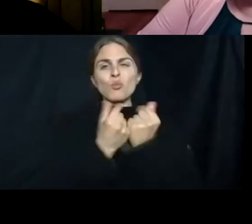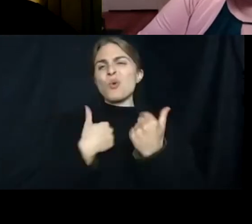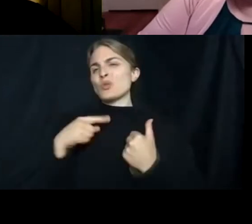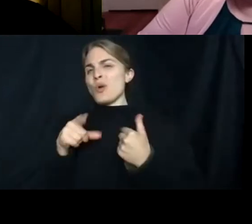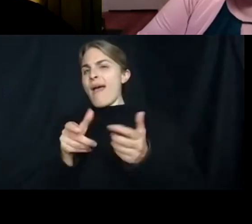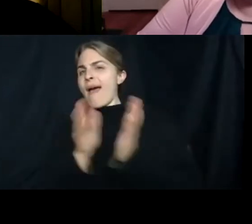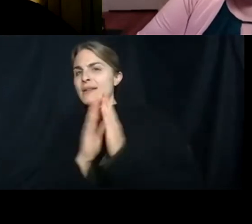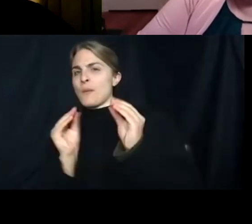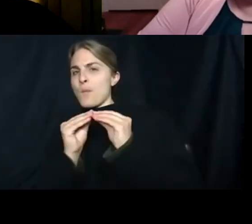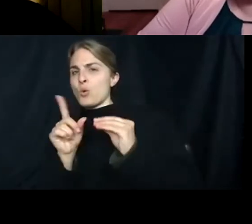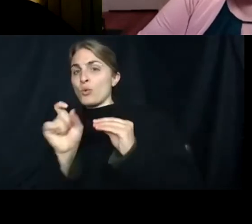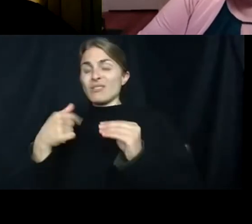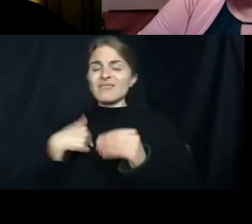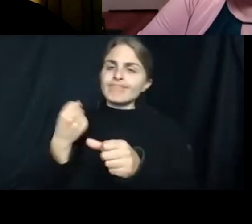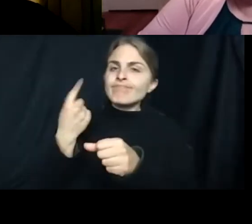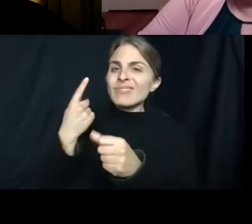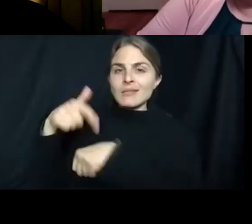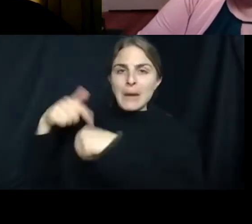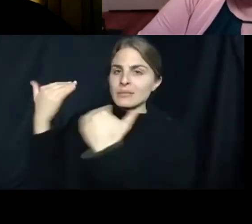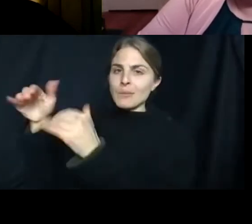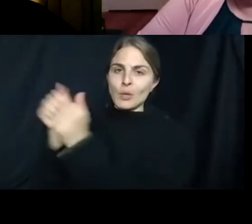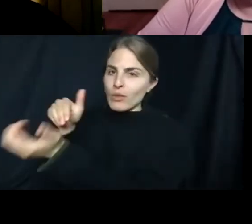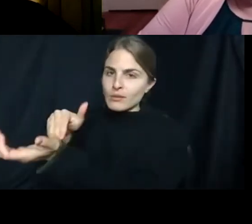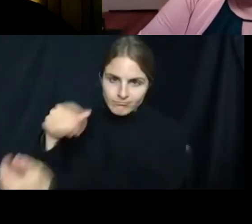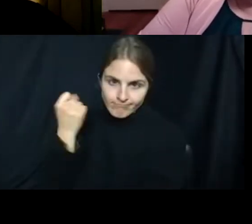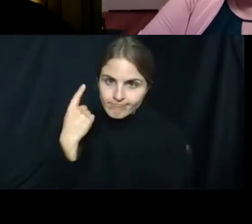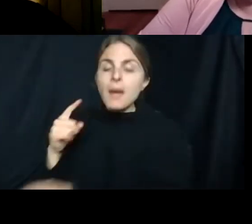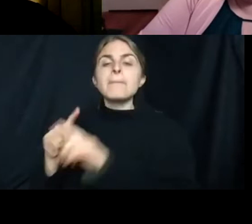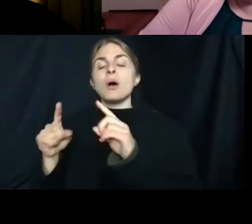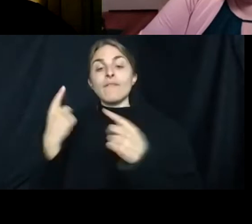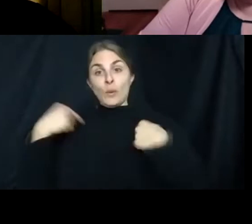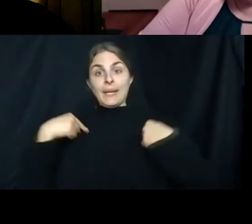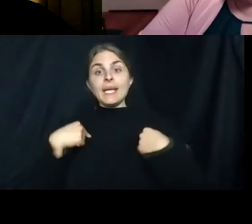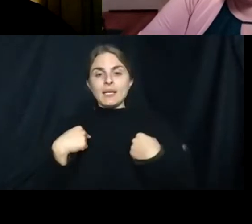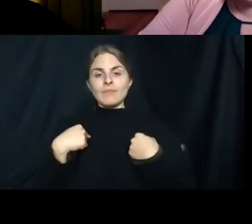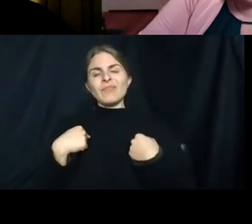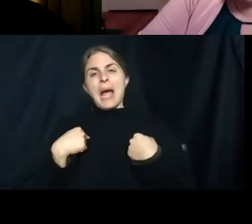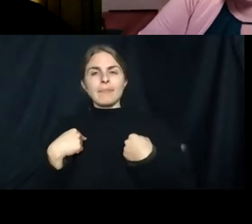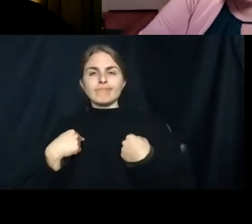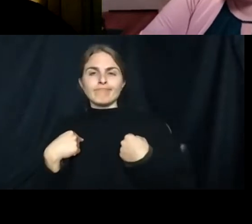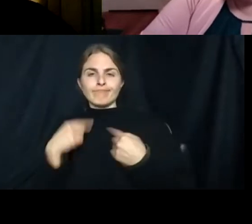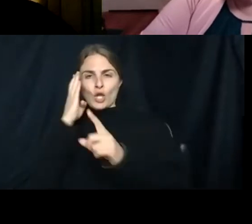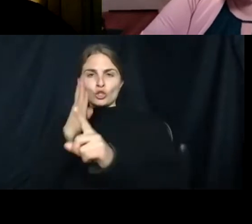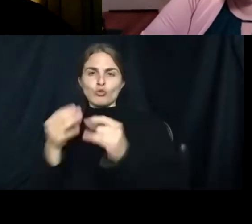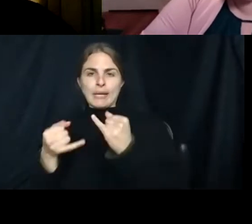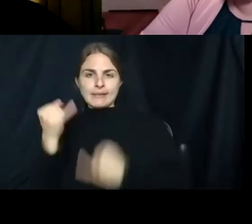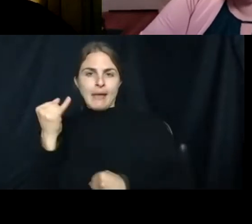time when you're with a provider, but I know for me, and this is, again, as a straight size person, I often get talked